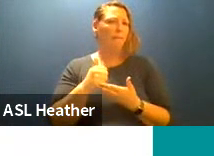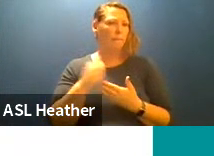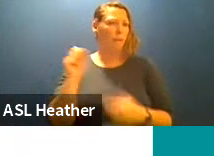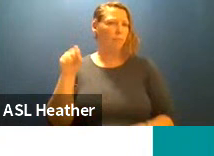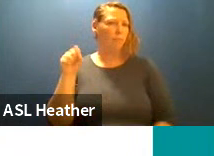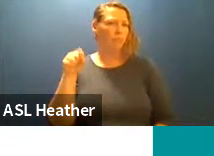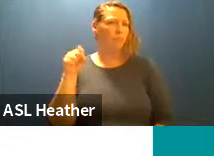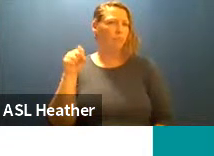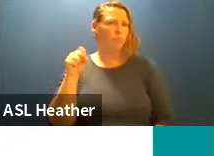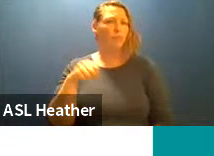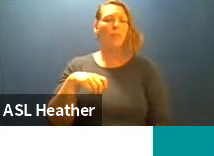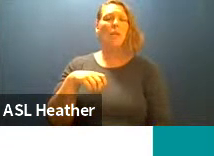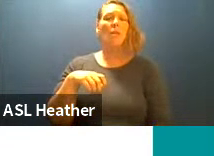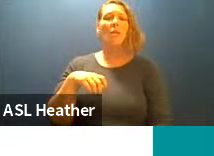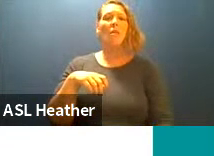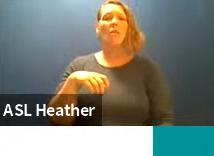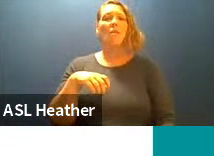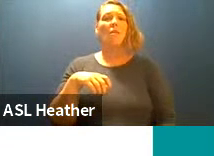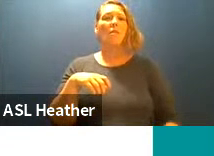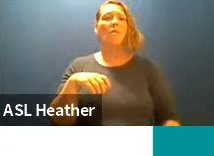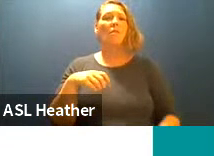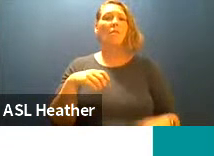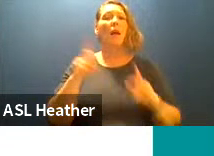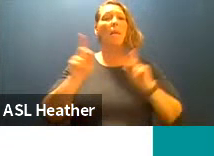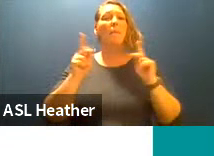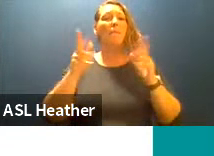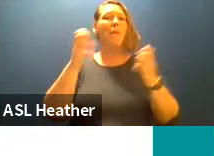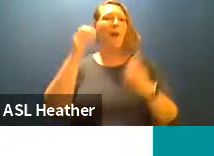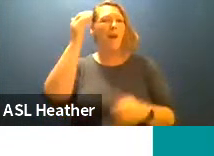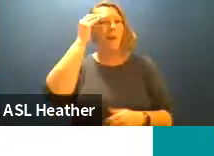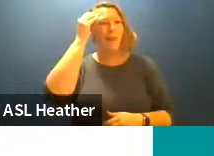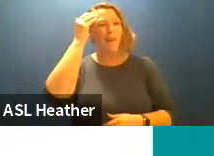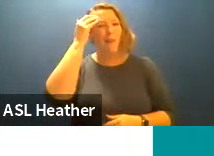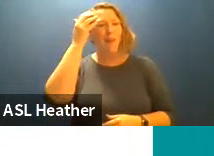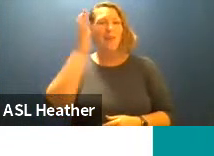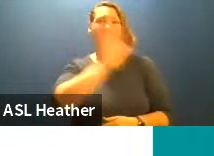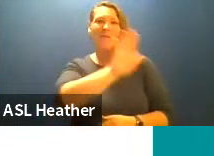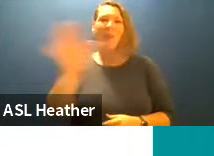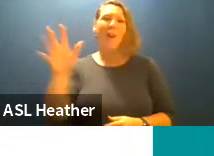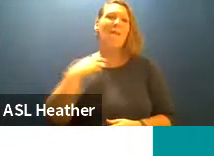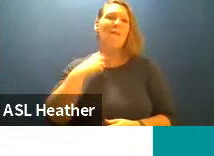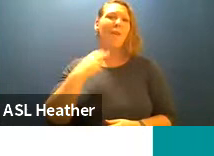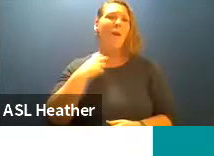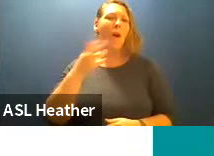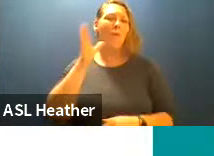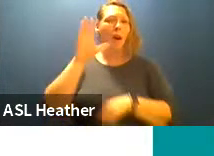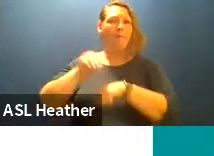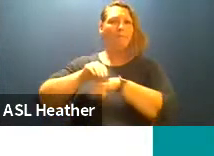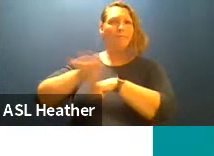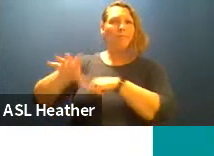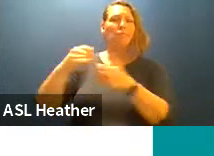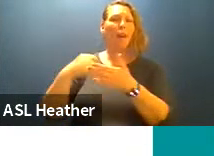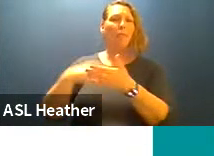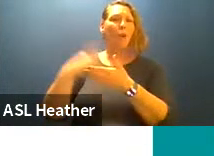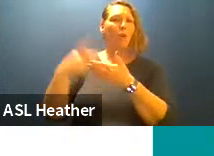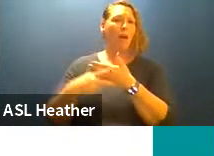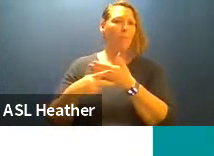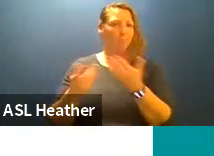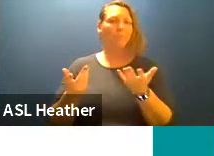And once again, folks want to know how their voice will influence the program. And that goes up to